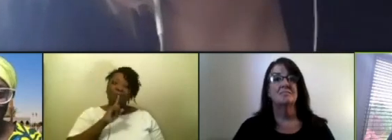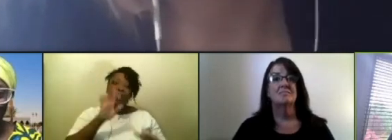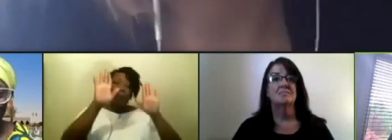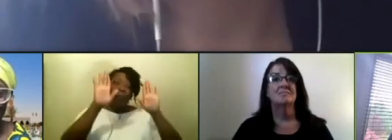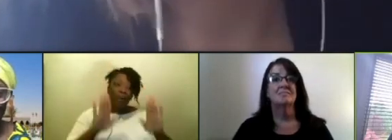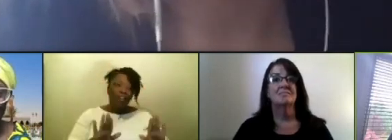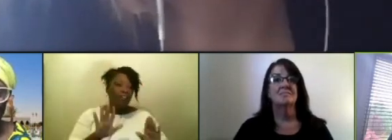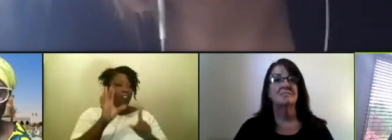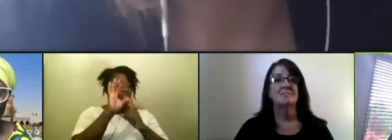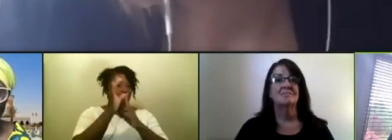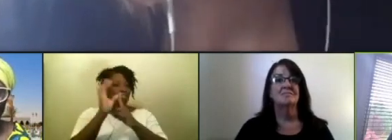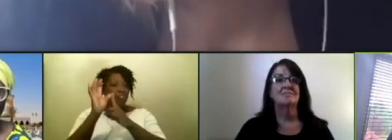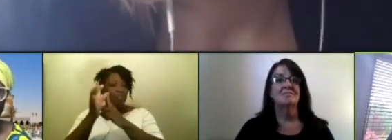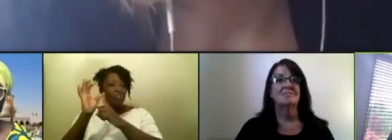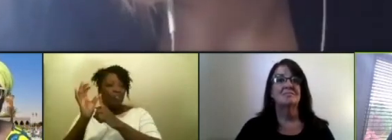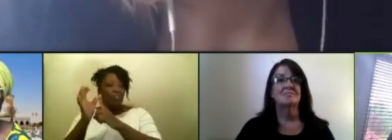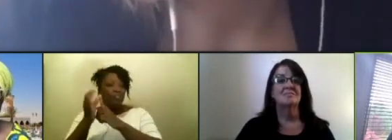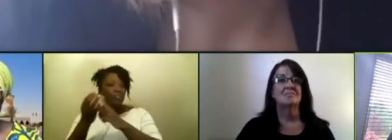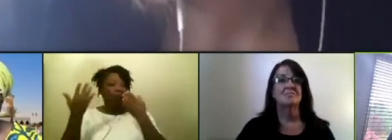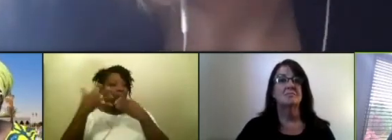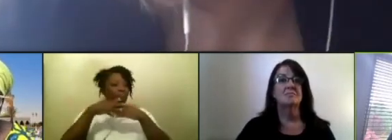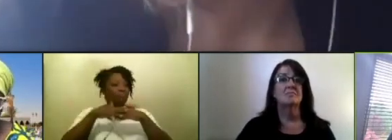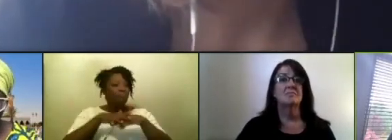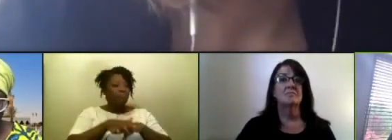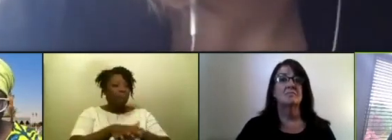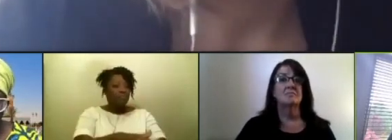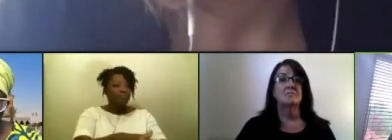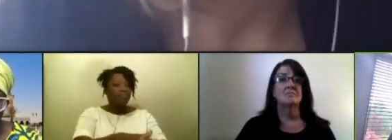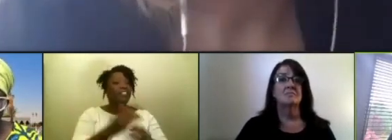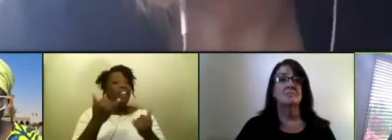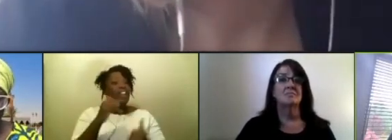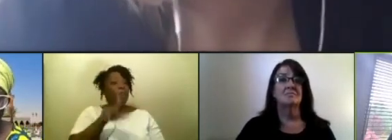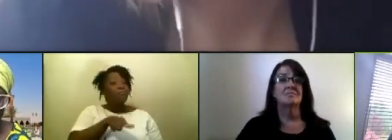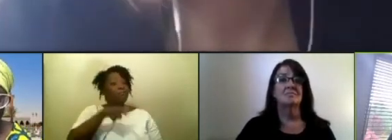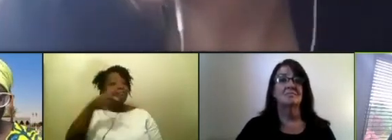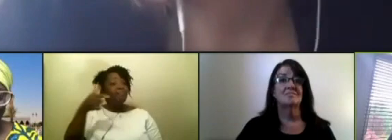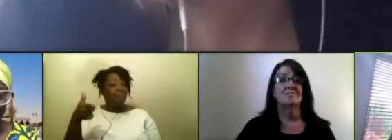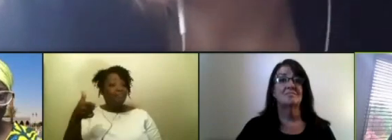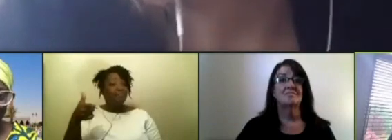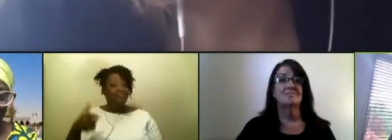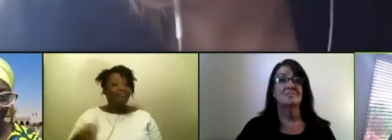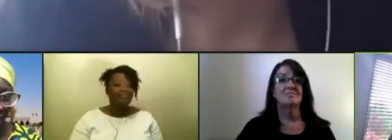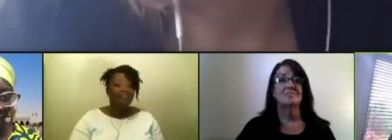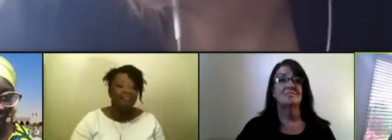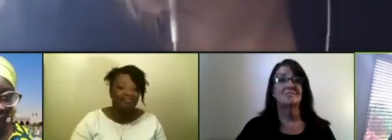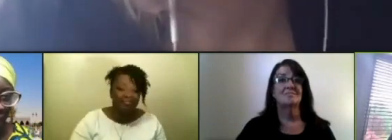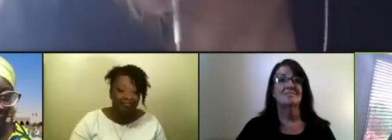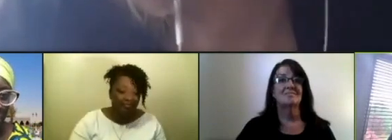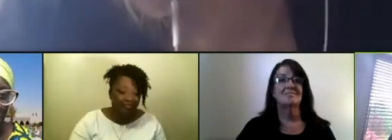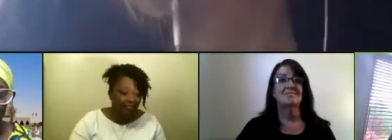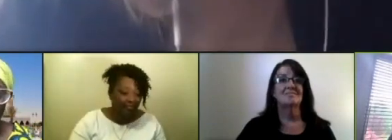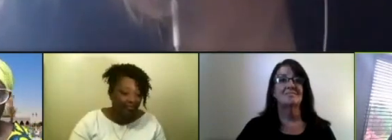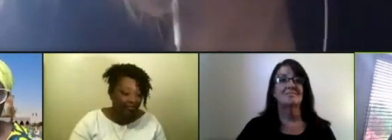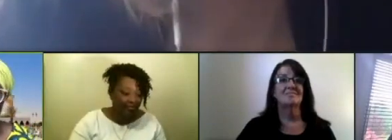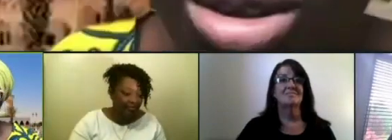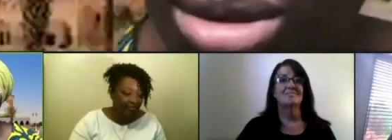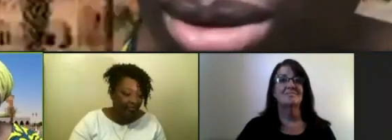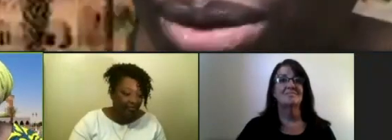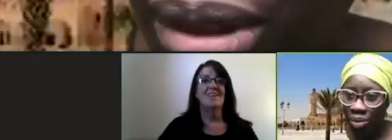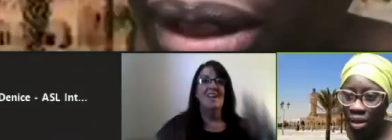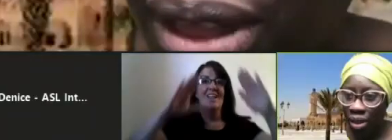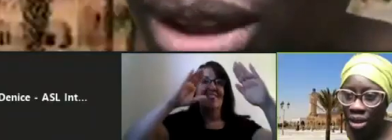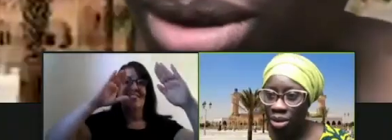beautiful cultures coming together. I want to turn it back to Sadie, who will introduce our next speakers. Thank